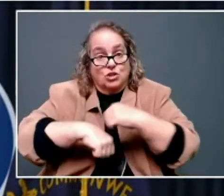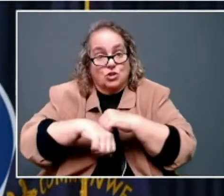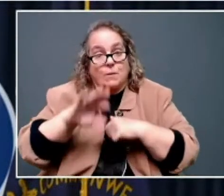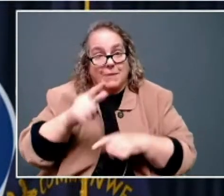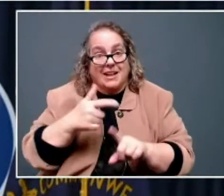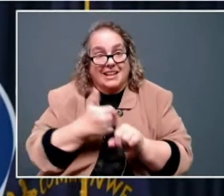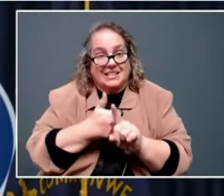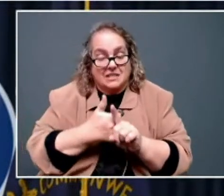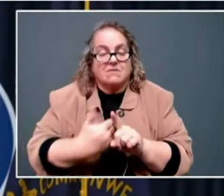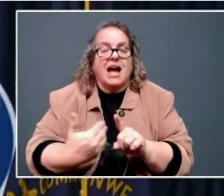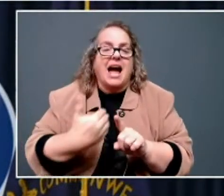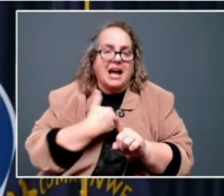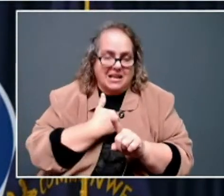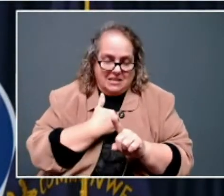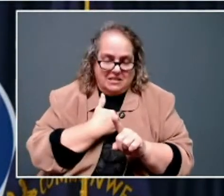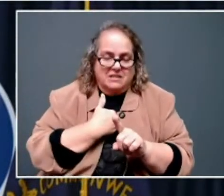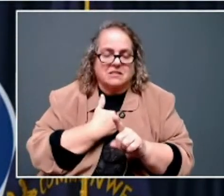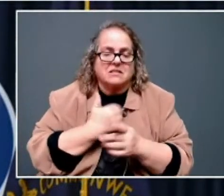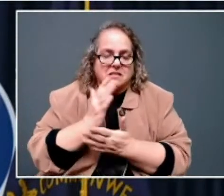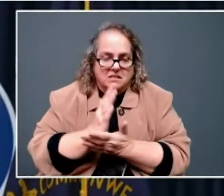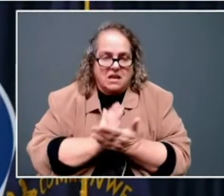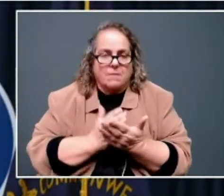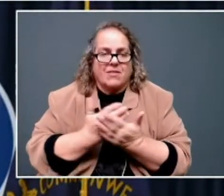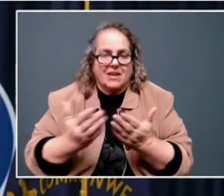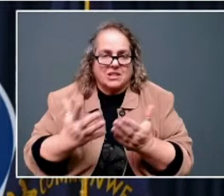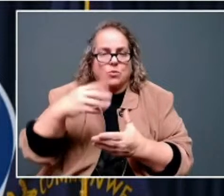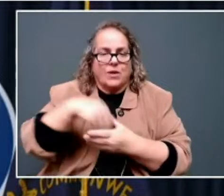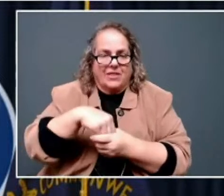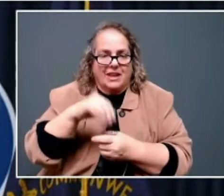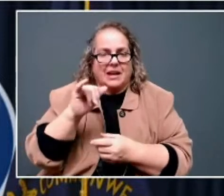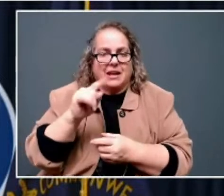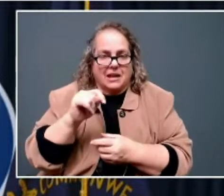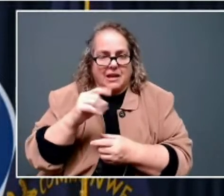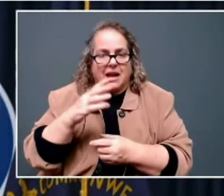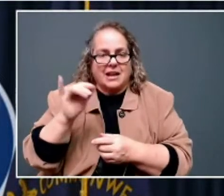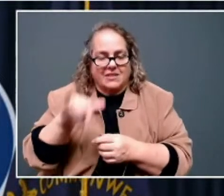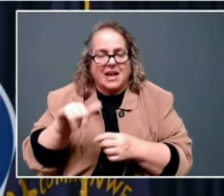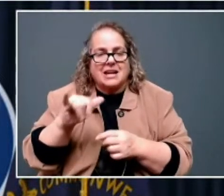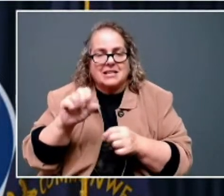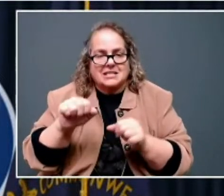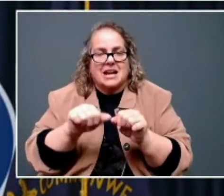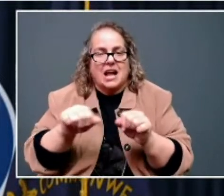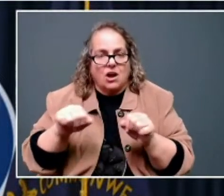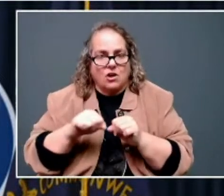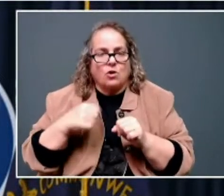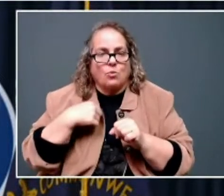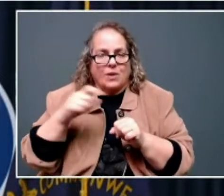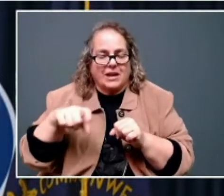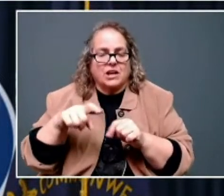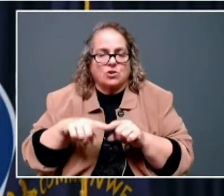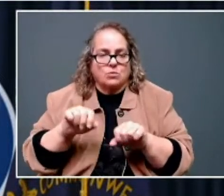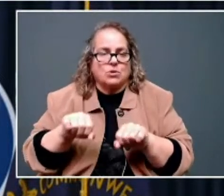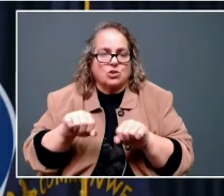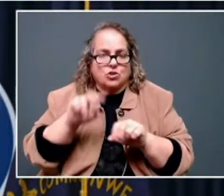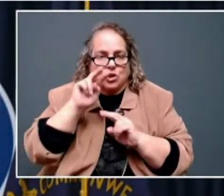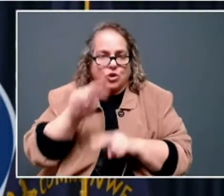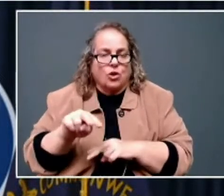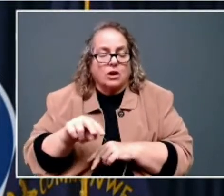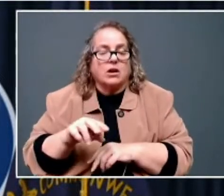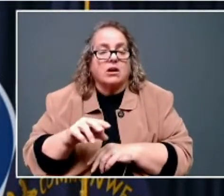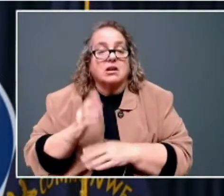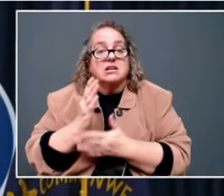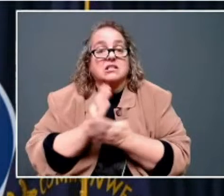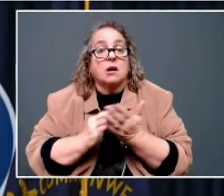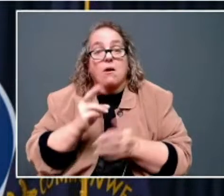resiliency measures inside of it. And this is an area that we need to potentially look there. Some of the water